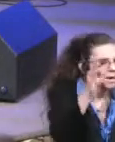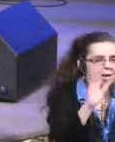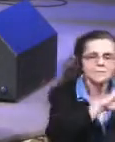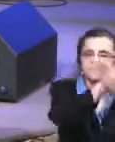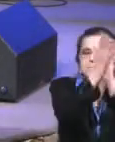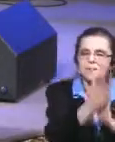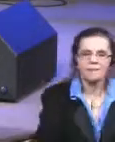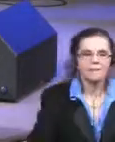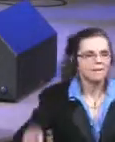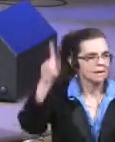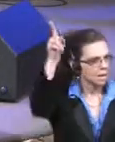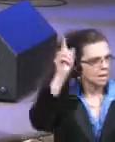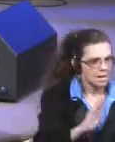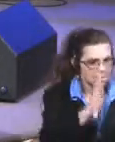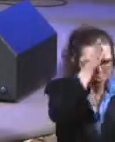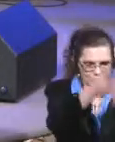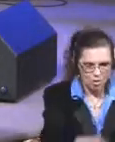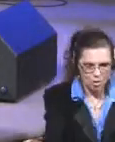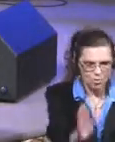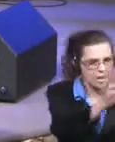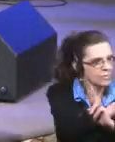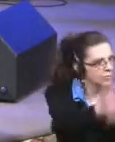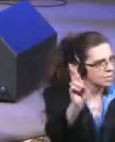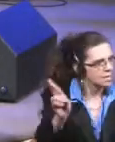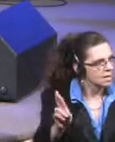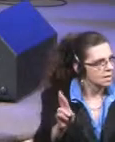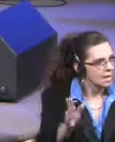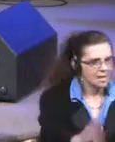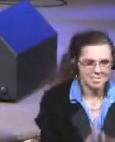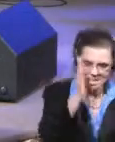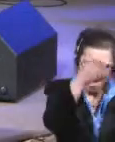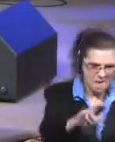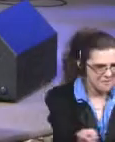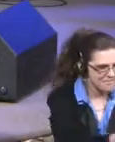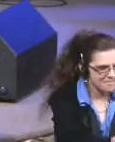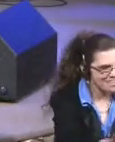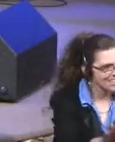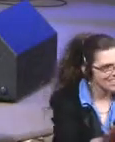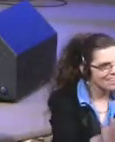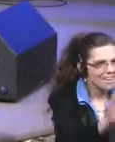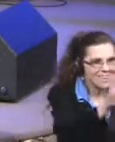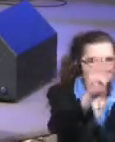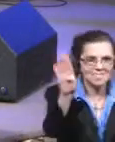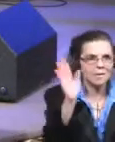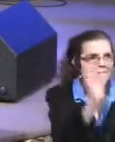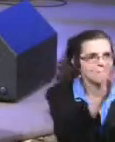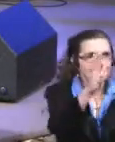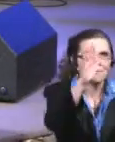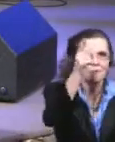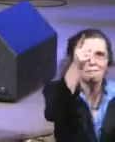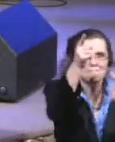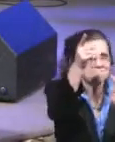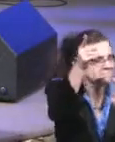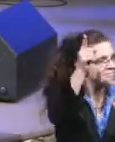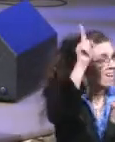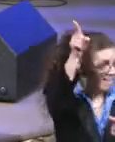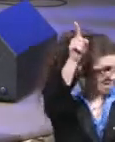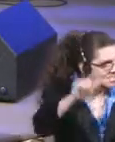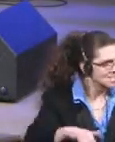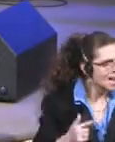peace. He's a roadway of righteousness. He's a highway of holiness. He's a gateway of glory. His life